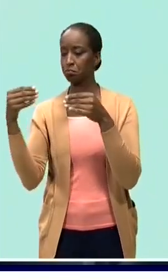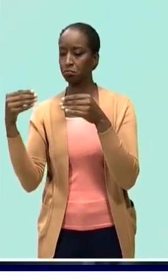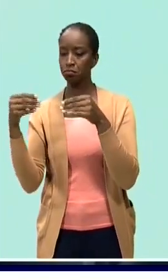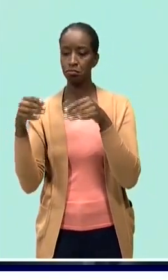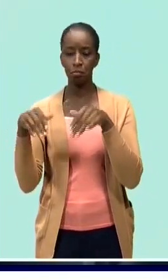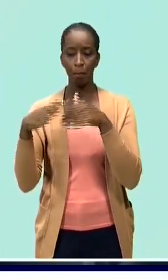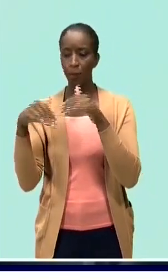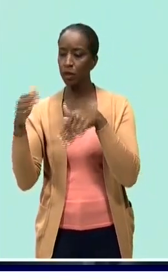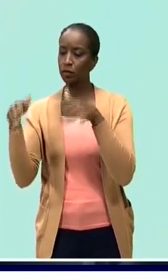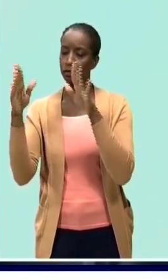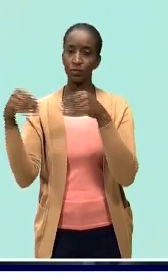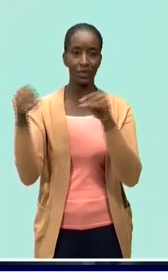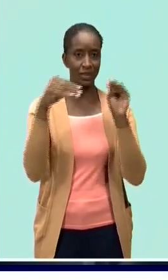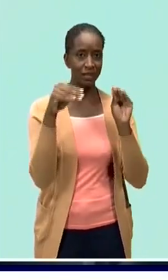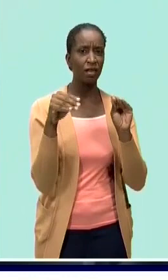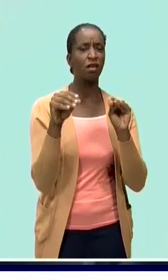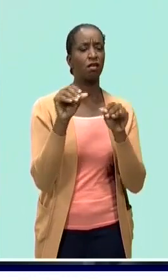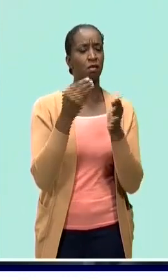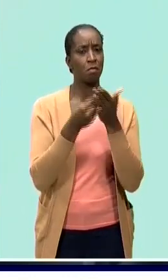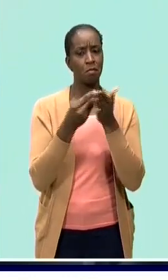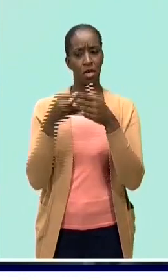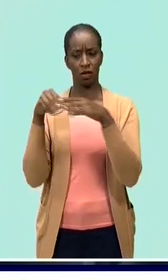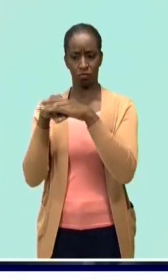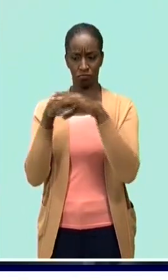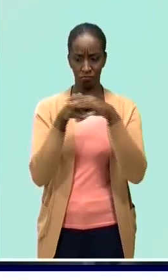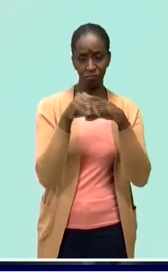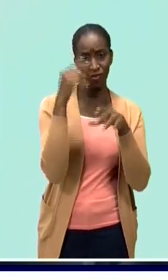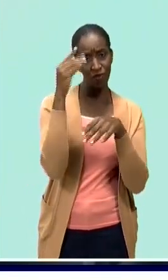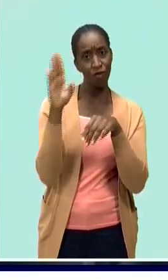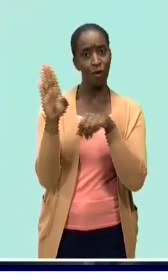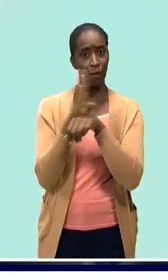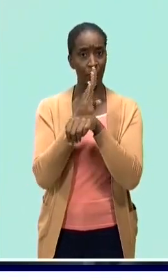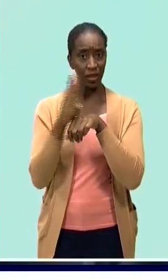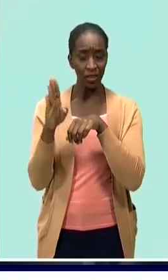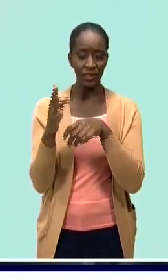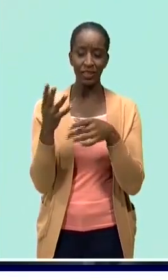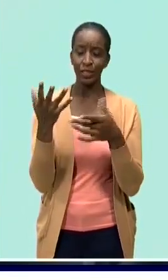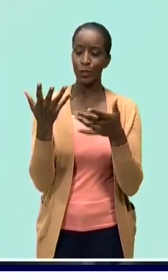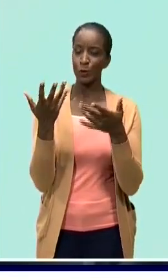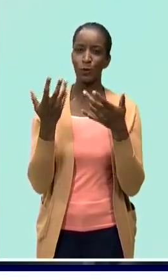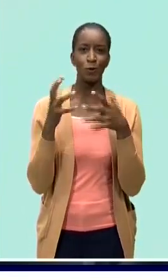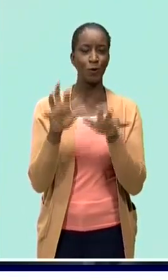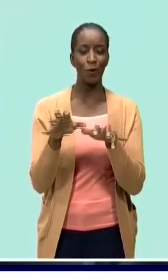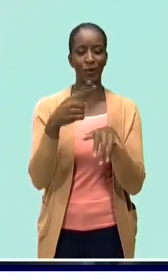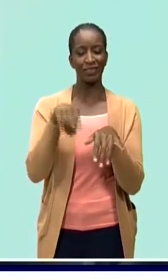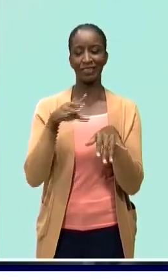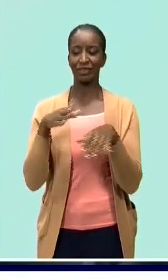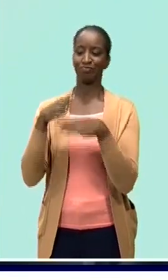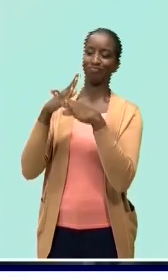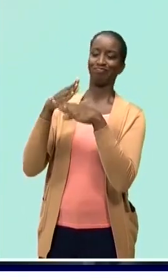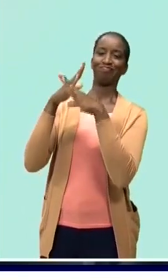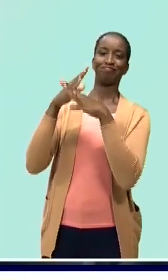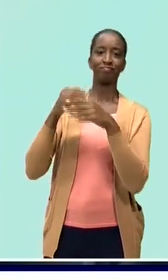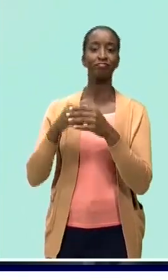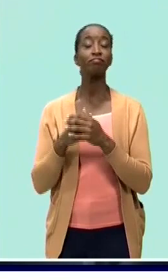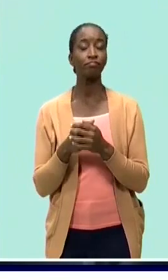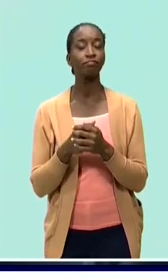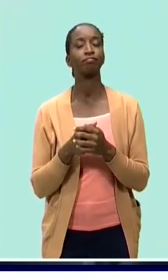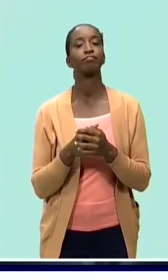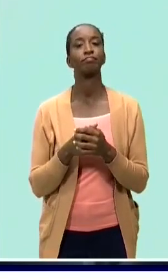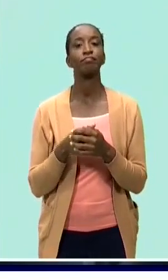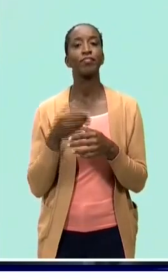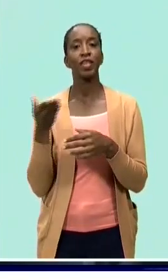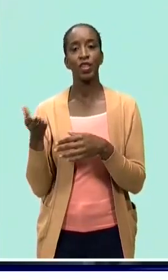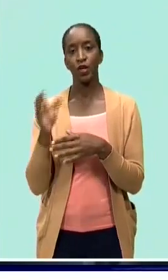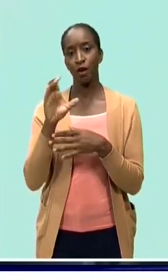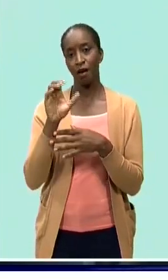and similar investments, to avoid creating a disincentive for investment in Barbados. But meanwhile, Lisa, we were also told that Cabinet has